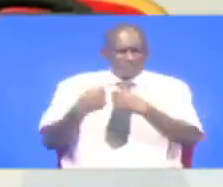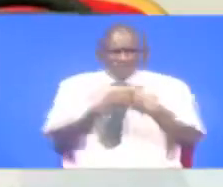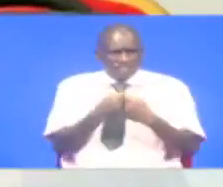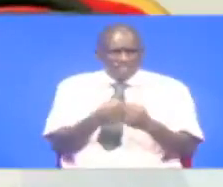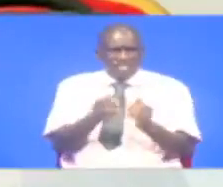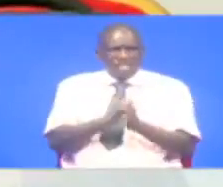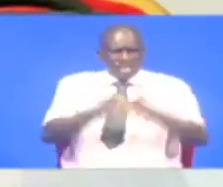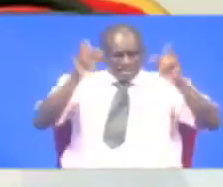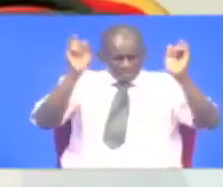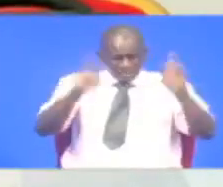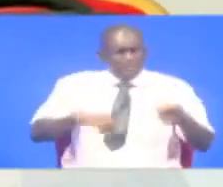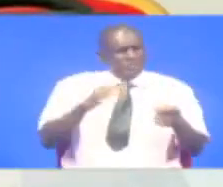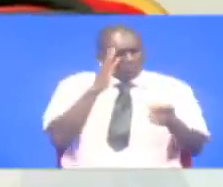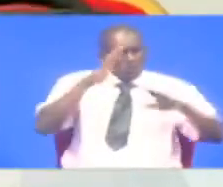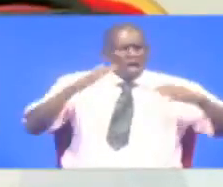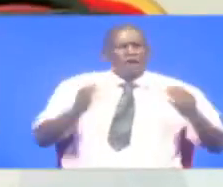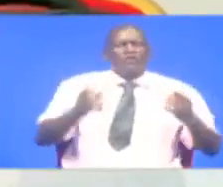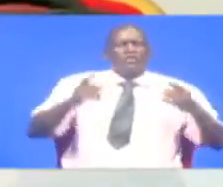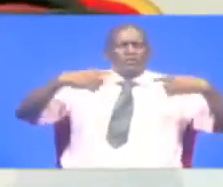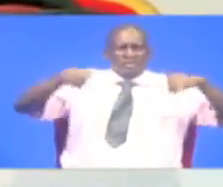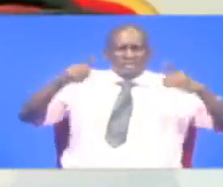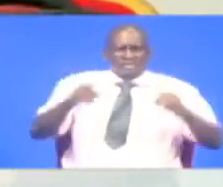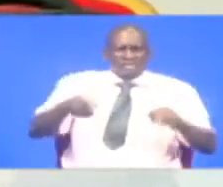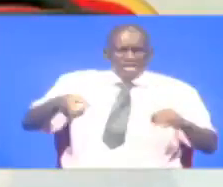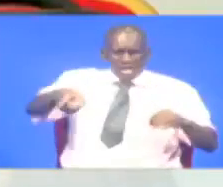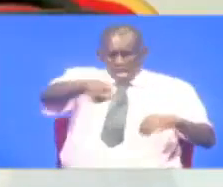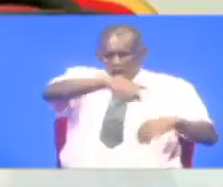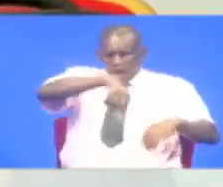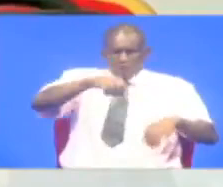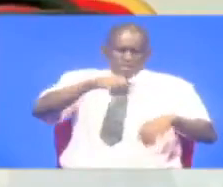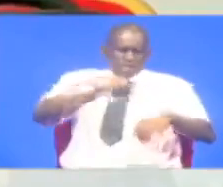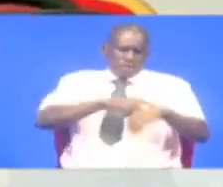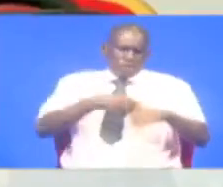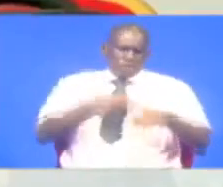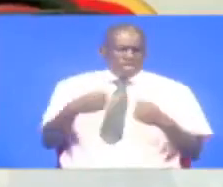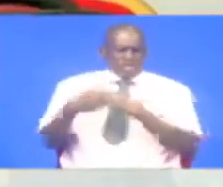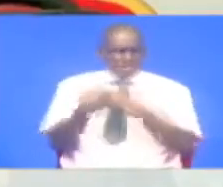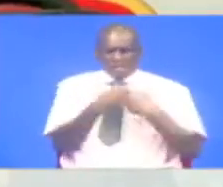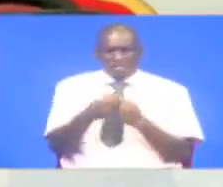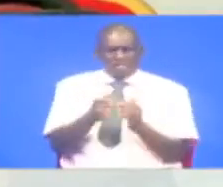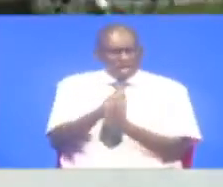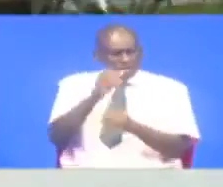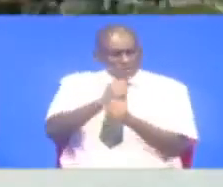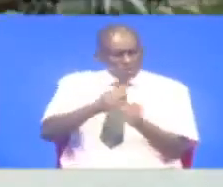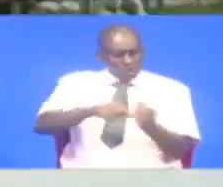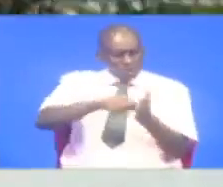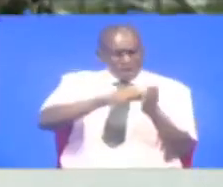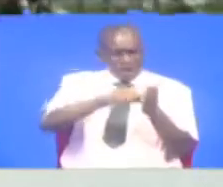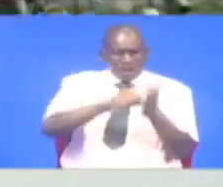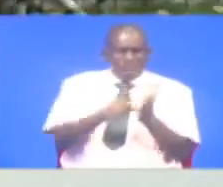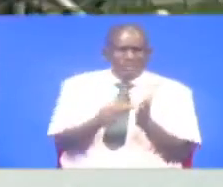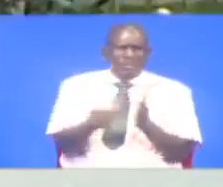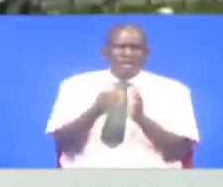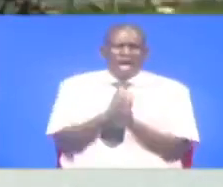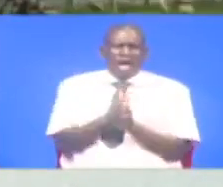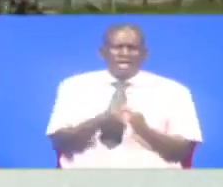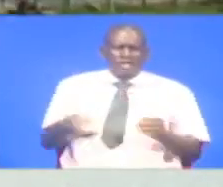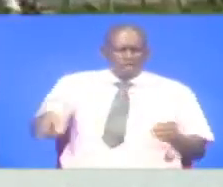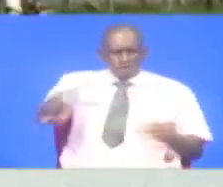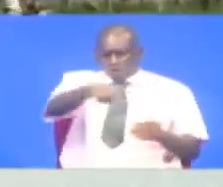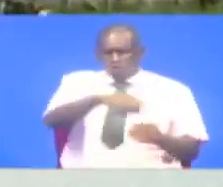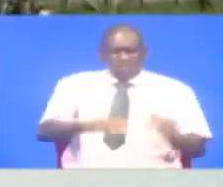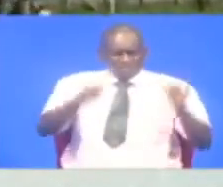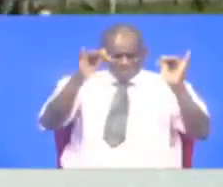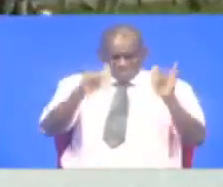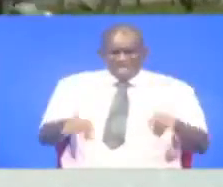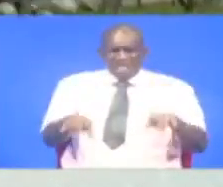lazima wajue venye wata overcome. Siku zetu tulikuwa na changamoto zetu na tulingangana kulingana na uwezo wetu na tulikaa kama